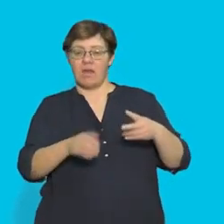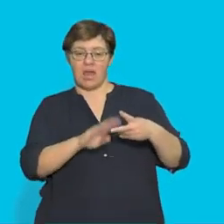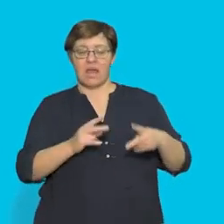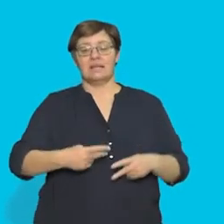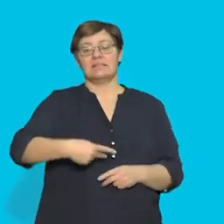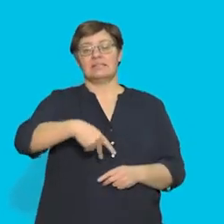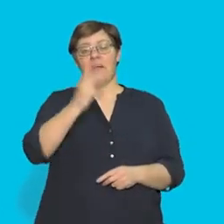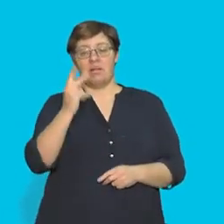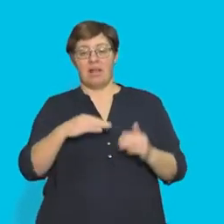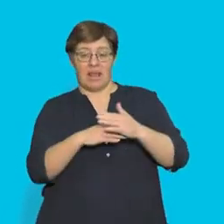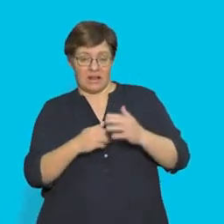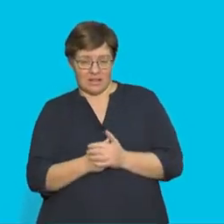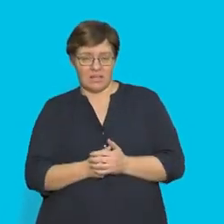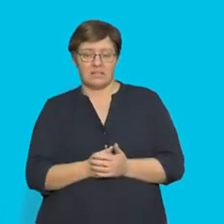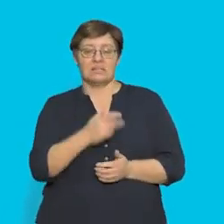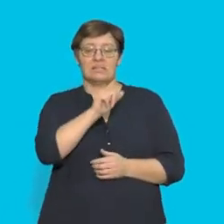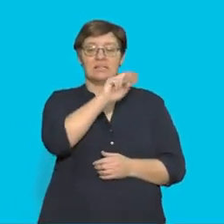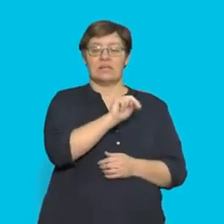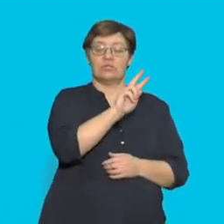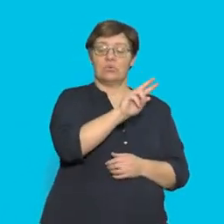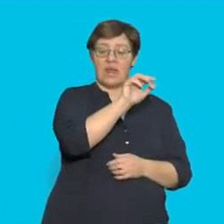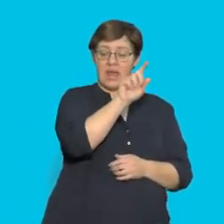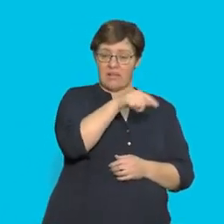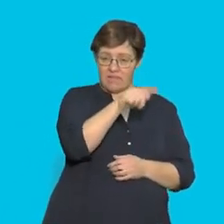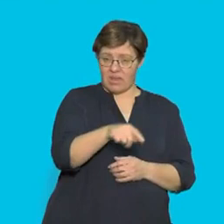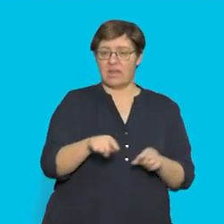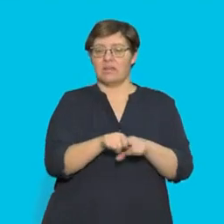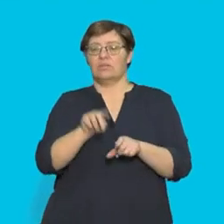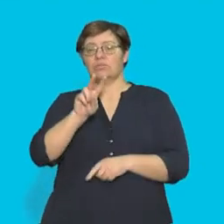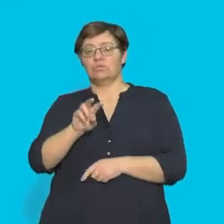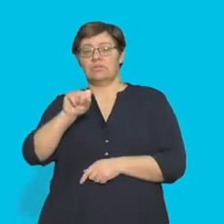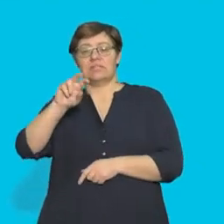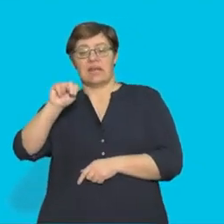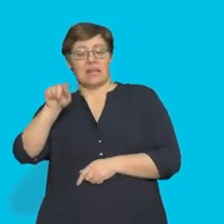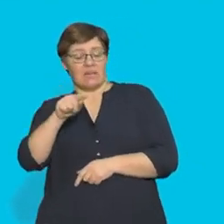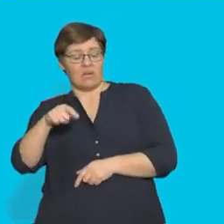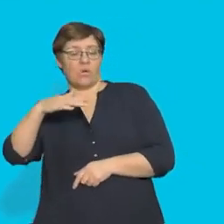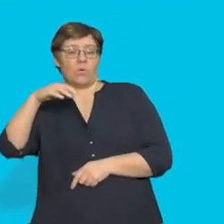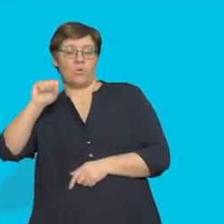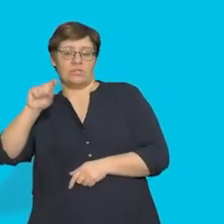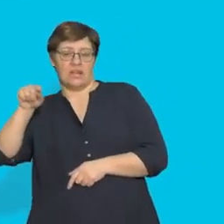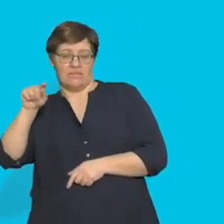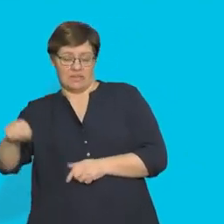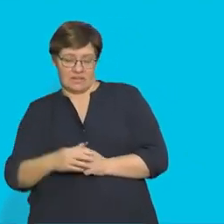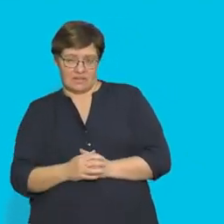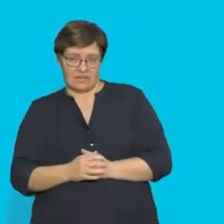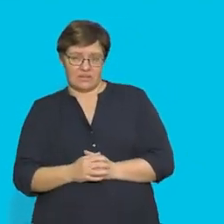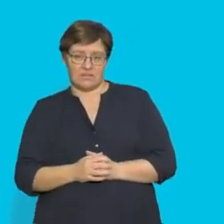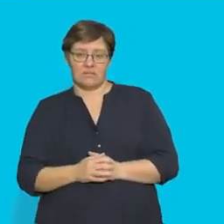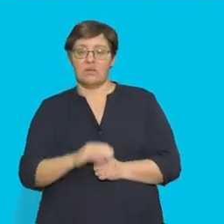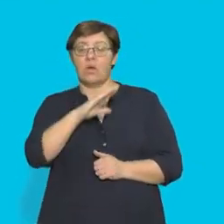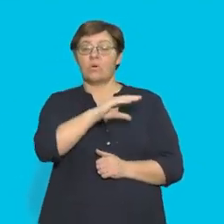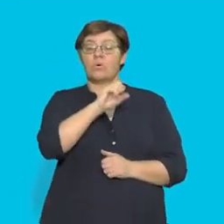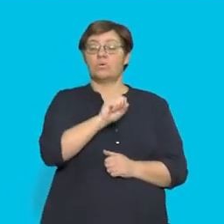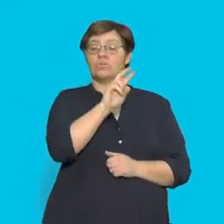The next formula we do is a double angle formulae, and they're quite easy to remember. So sine of 2 alpha is equal to 2 sine alpha cos